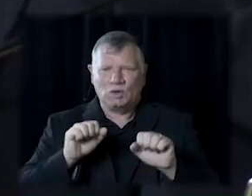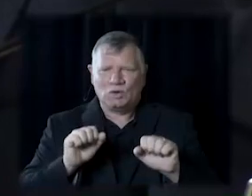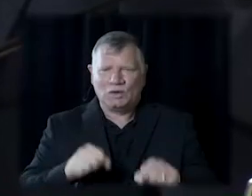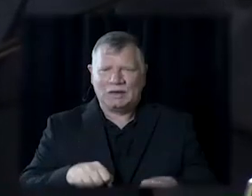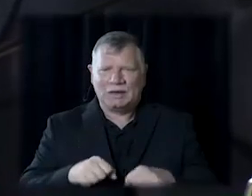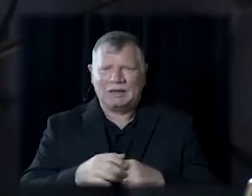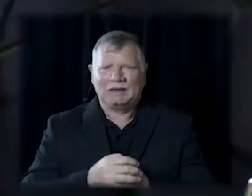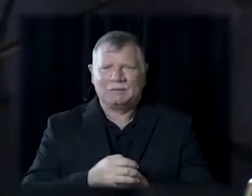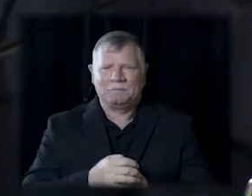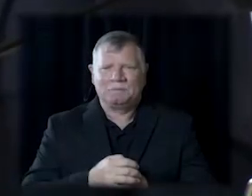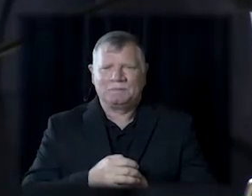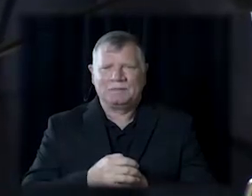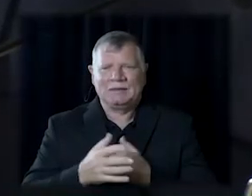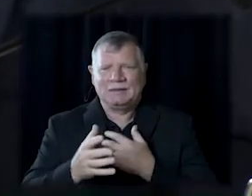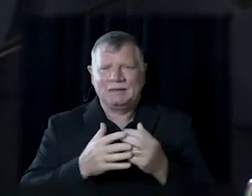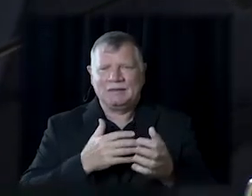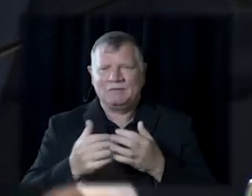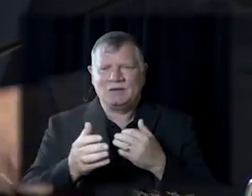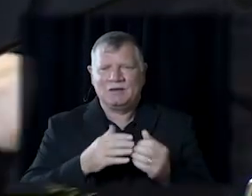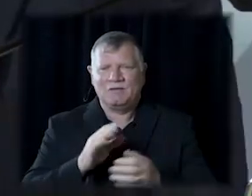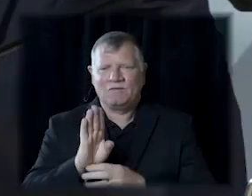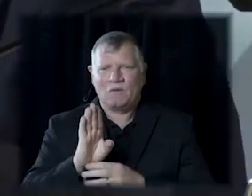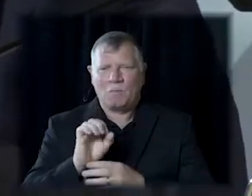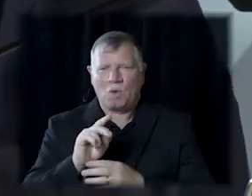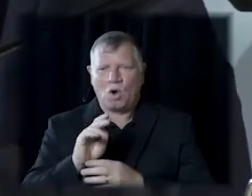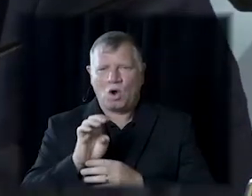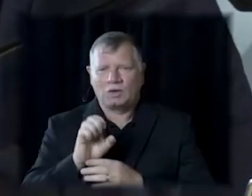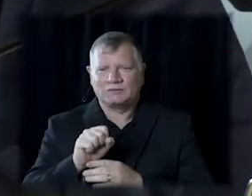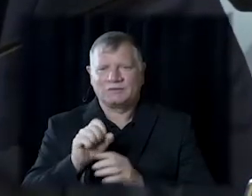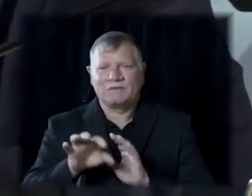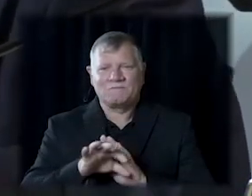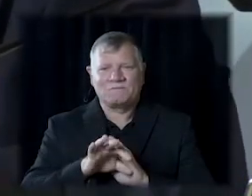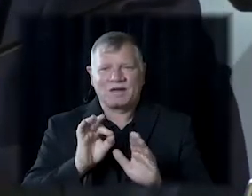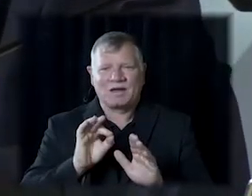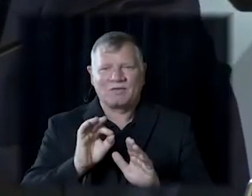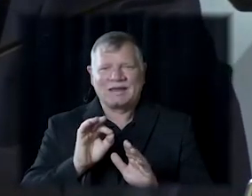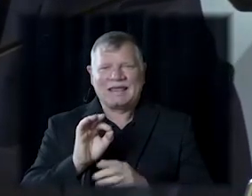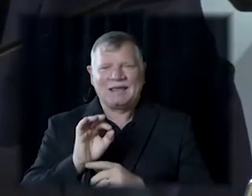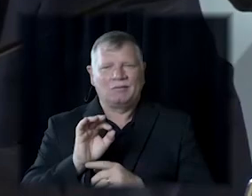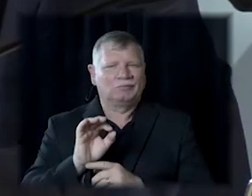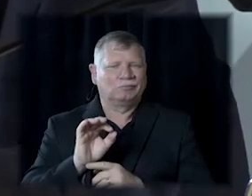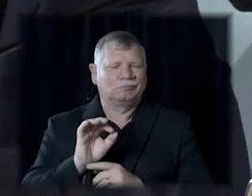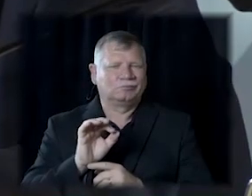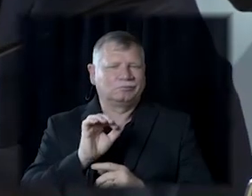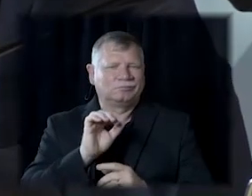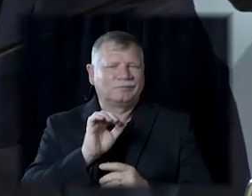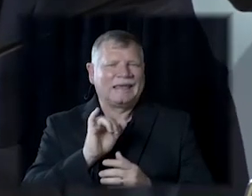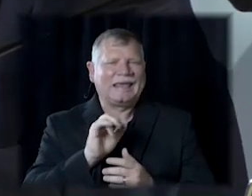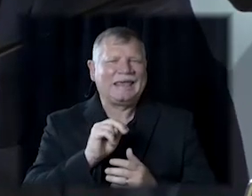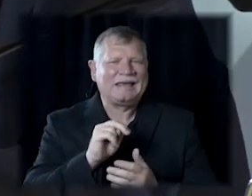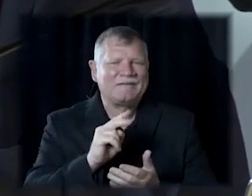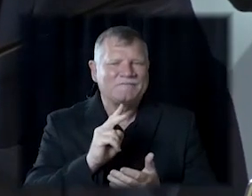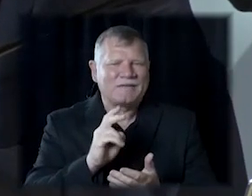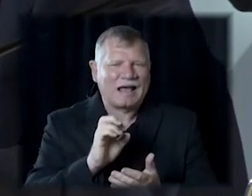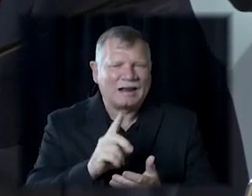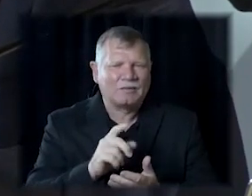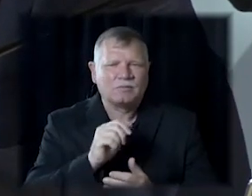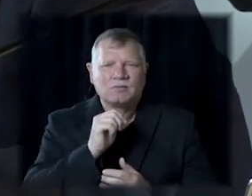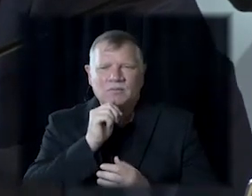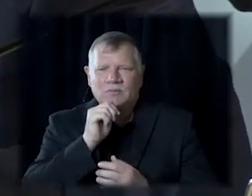that even if the bonds were found to be invalid, we would not pursue